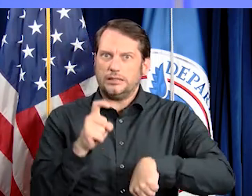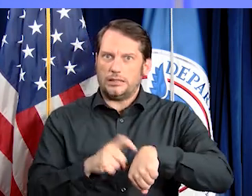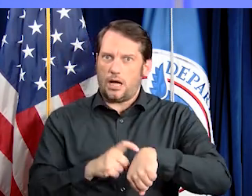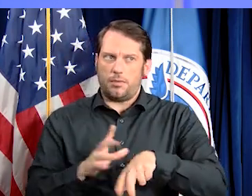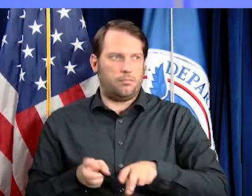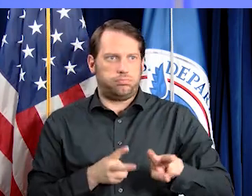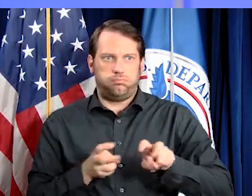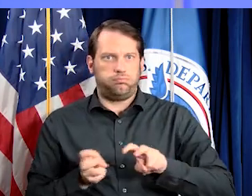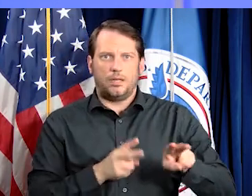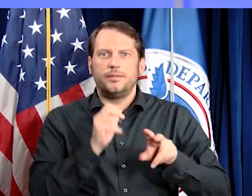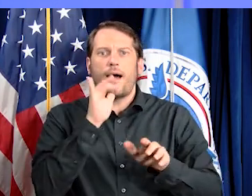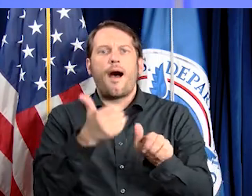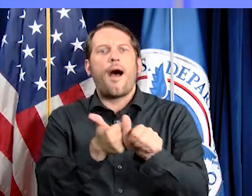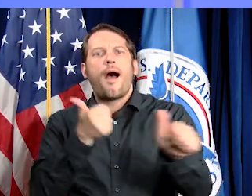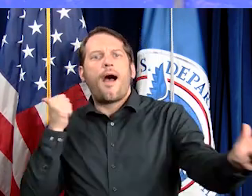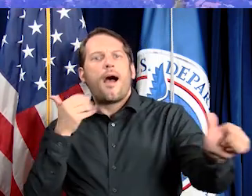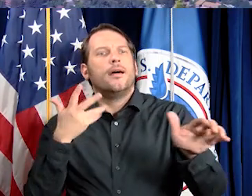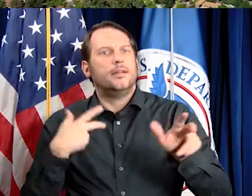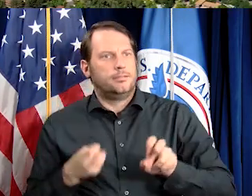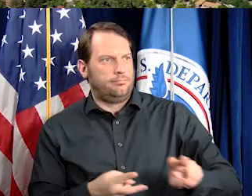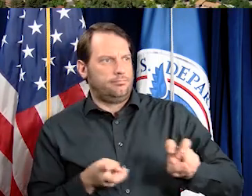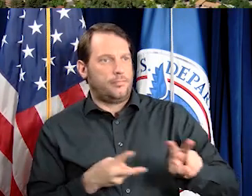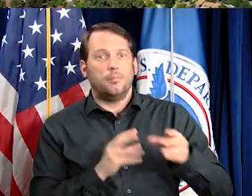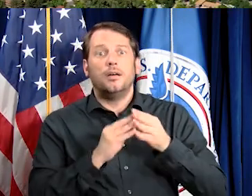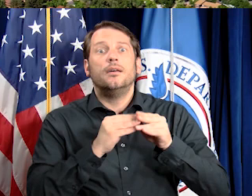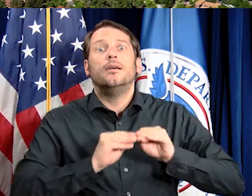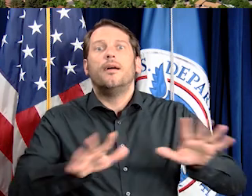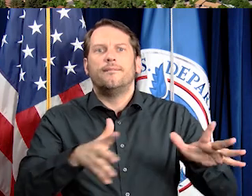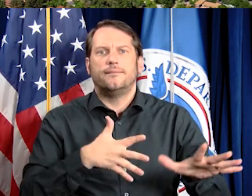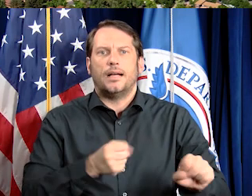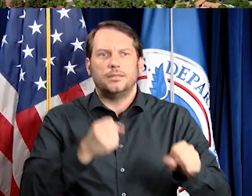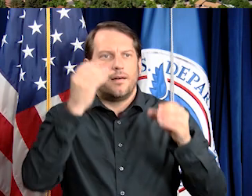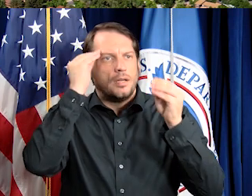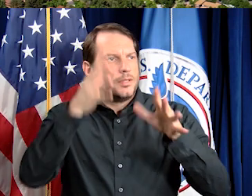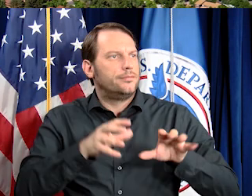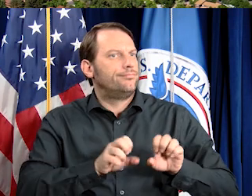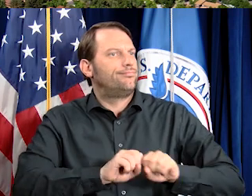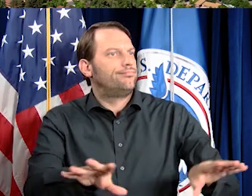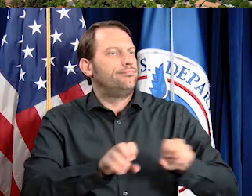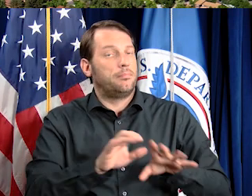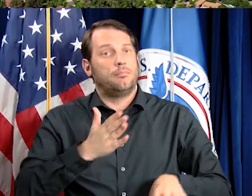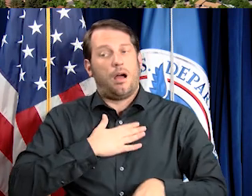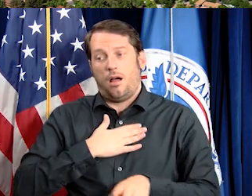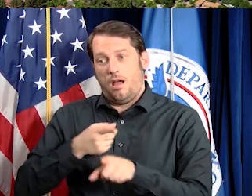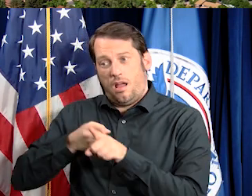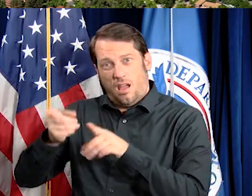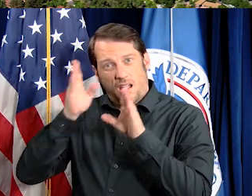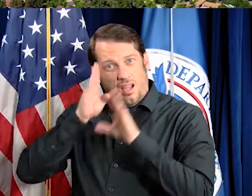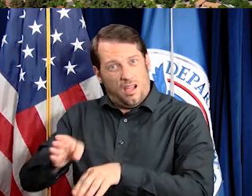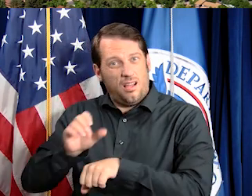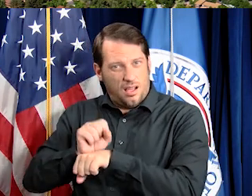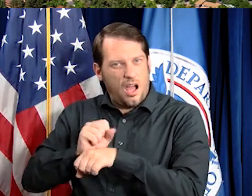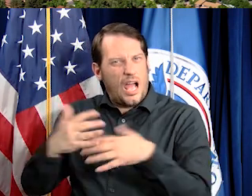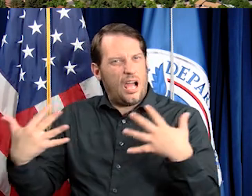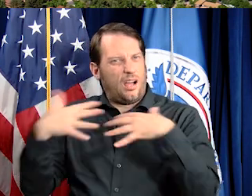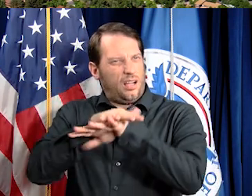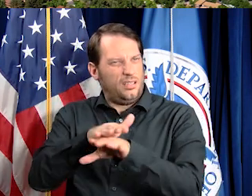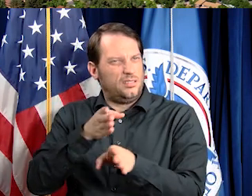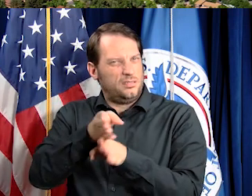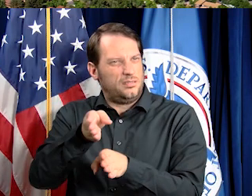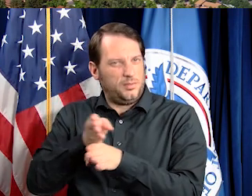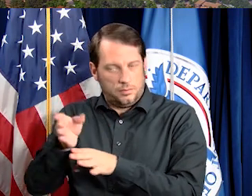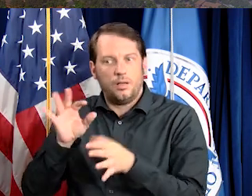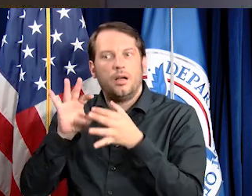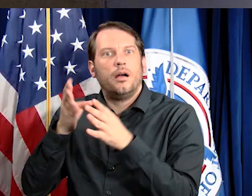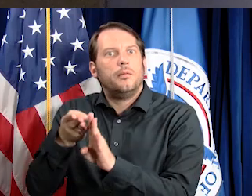typical media, that's what makes it faster. I began my interdisciplinary PhD program in 2005, just a couple days before Hurricane Katrina